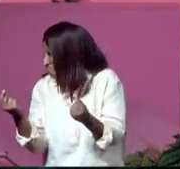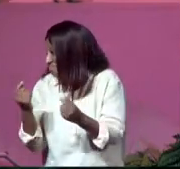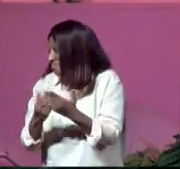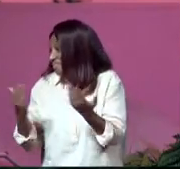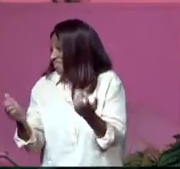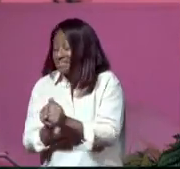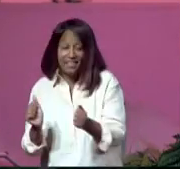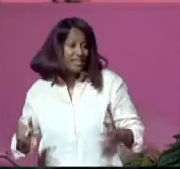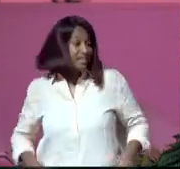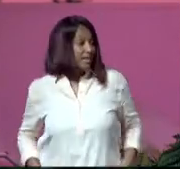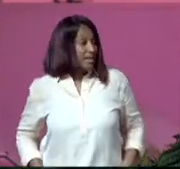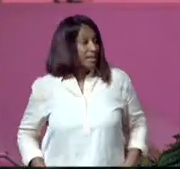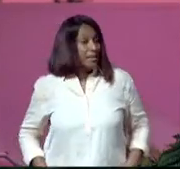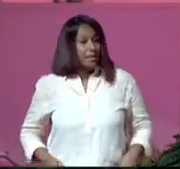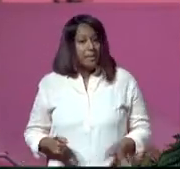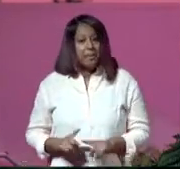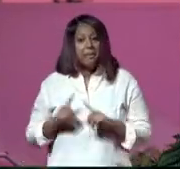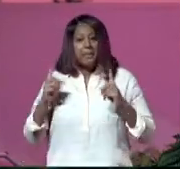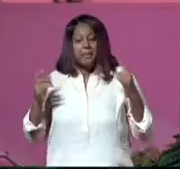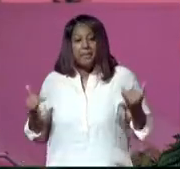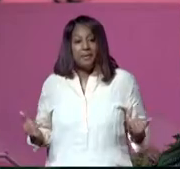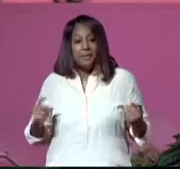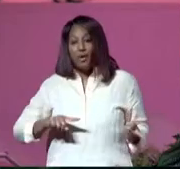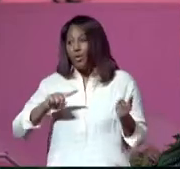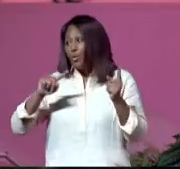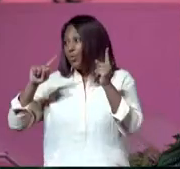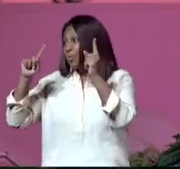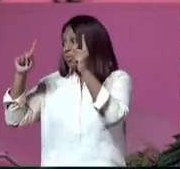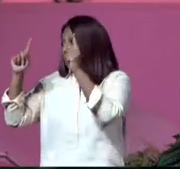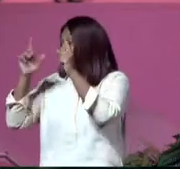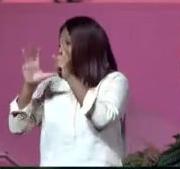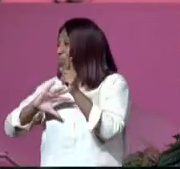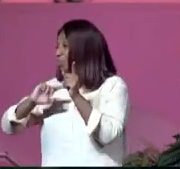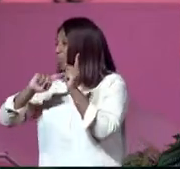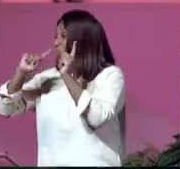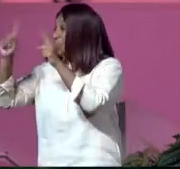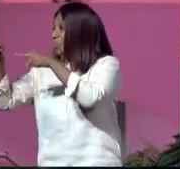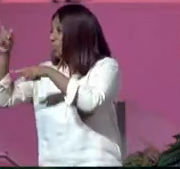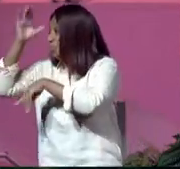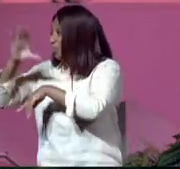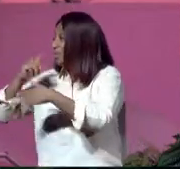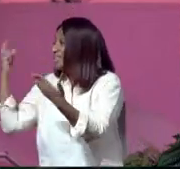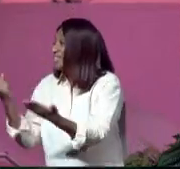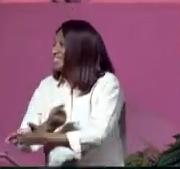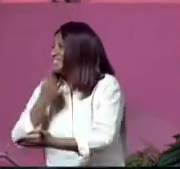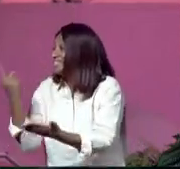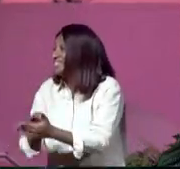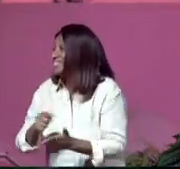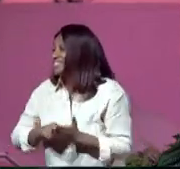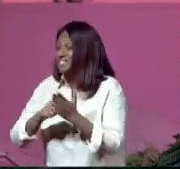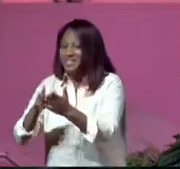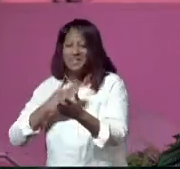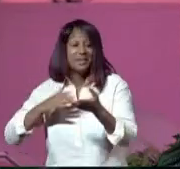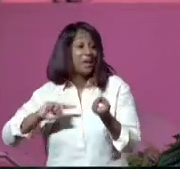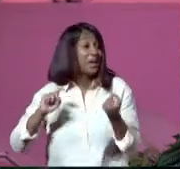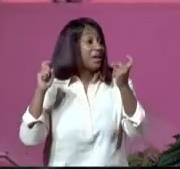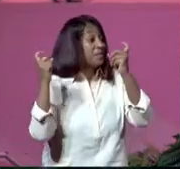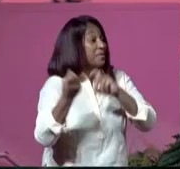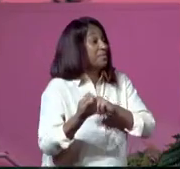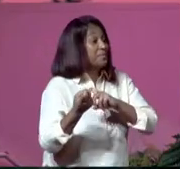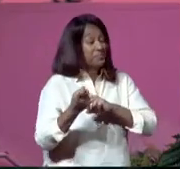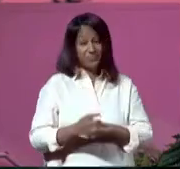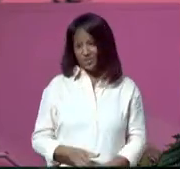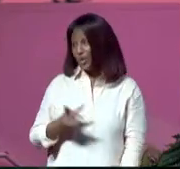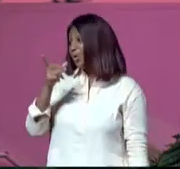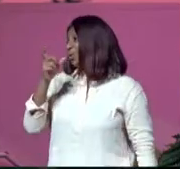talking. She goes back to the men. I'm finna run, somebody, because sometimes the evidence of my transformation is